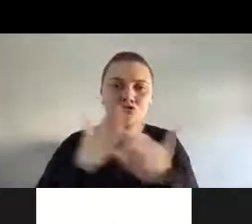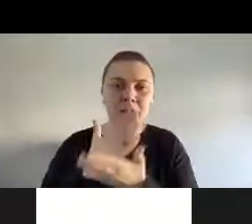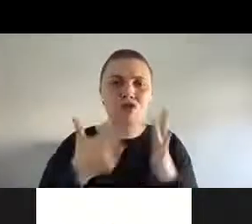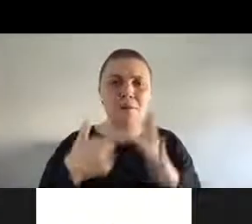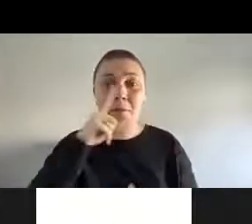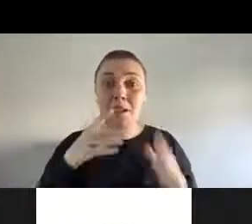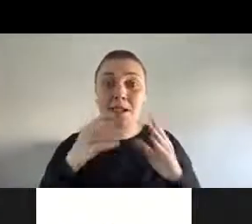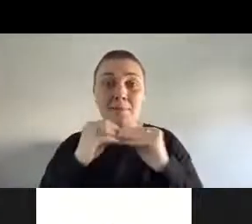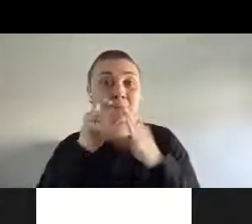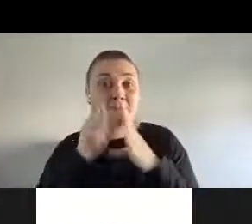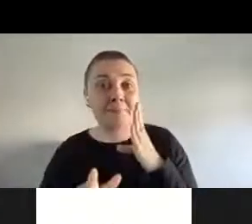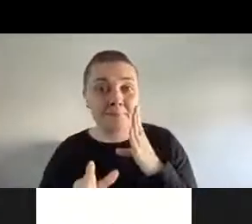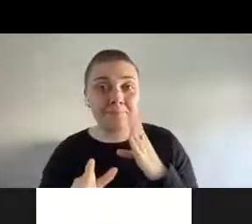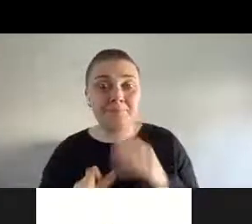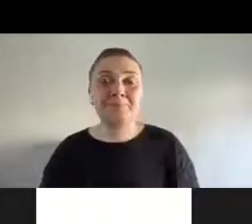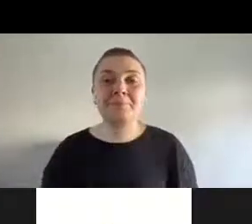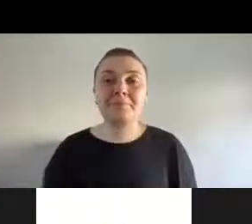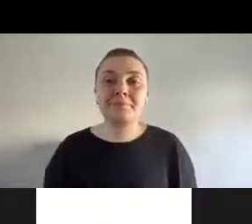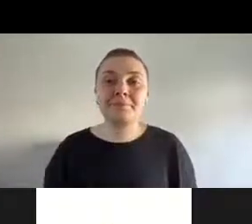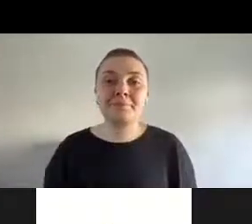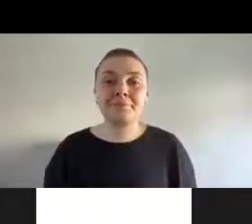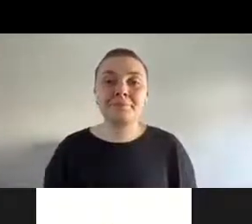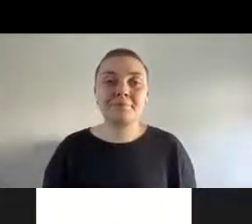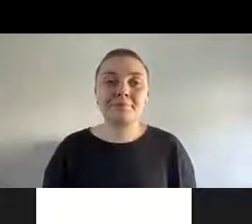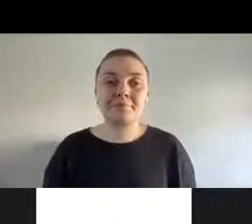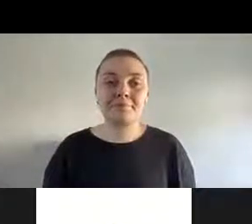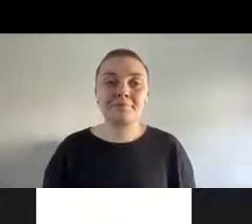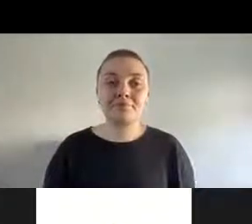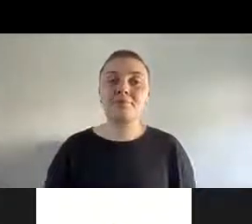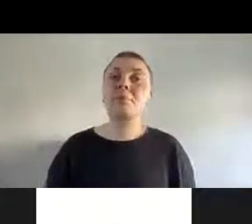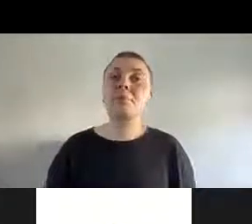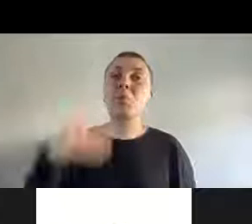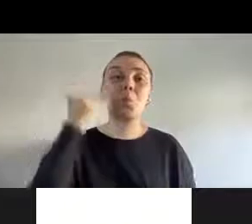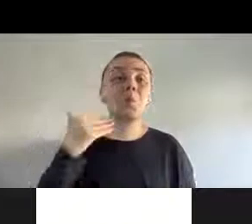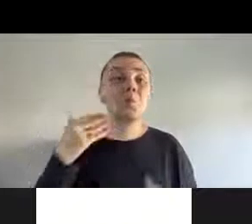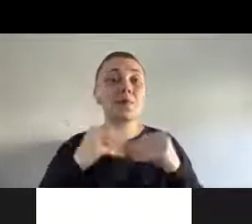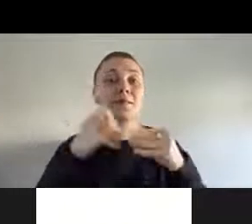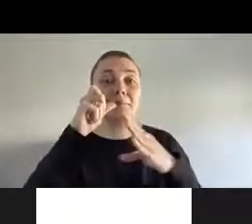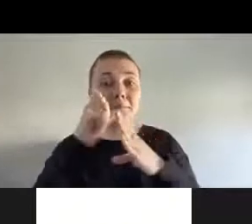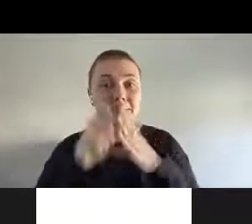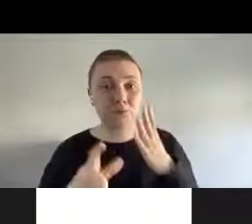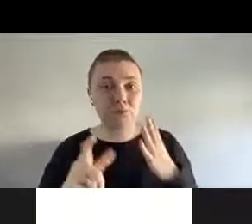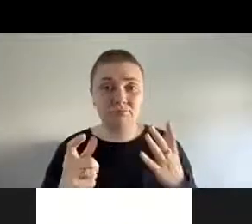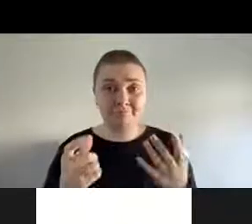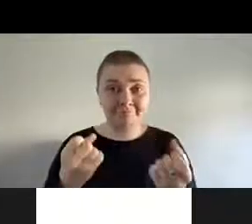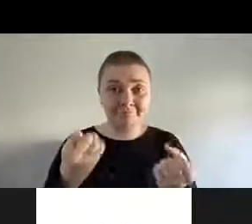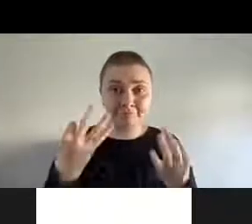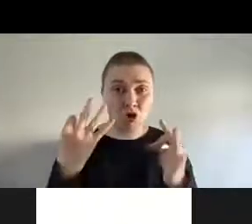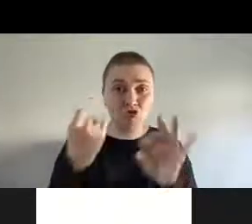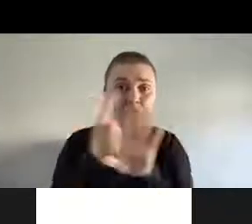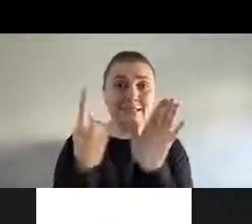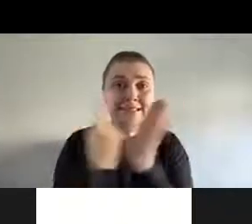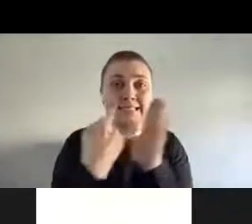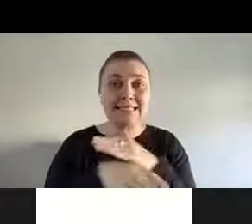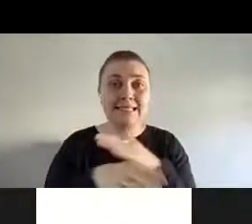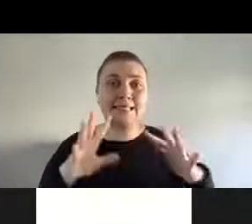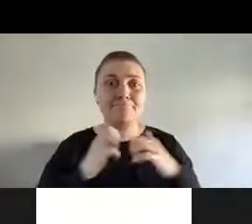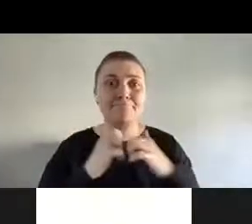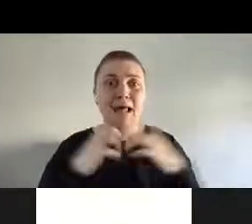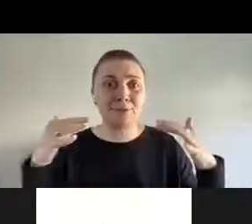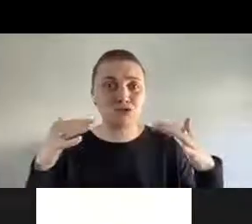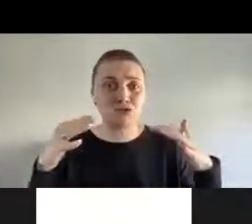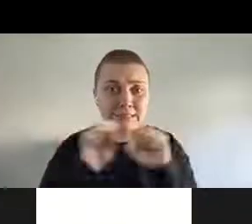for the rights of people with disabilities. And while women with disabilities are not represented in our parliamentary